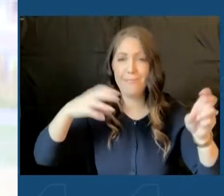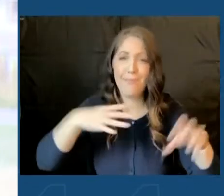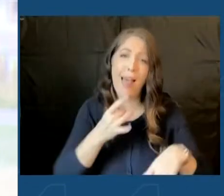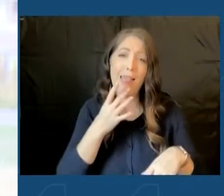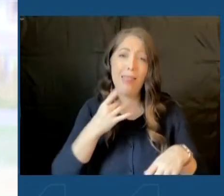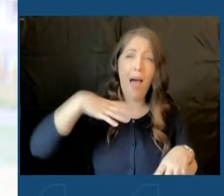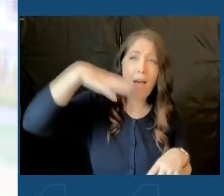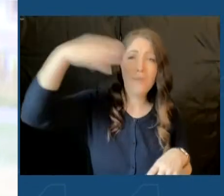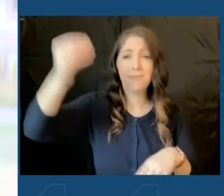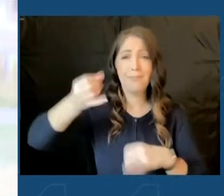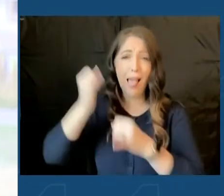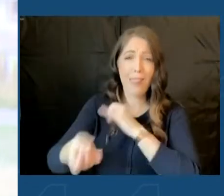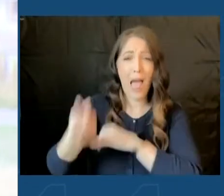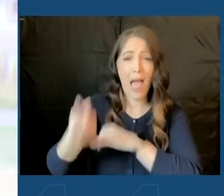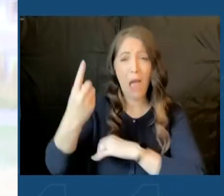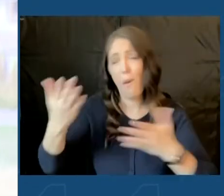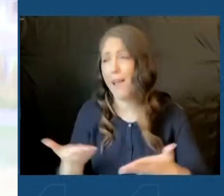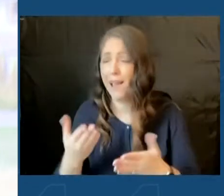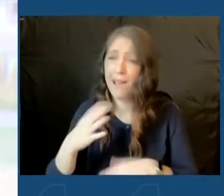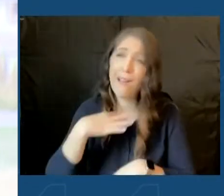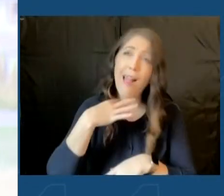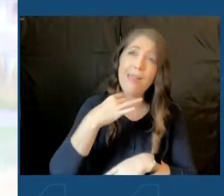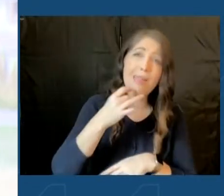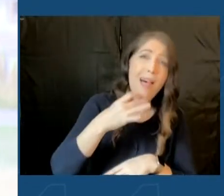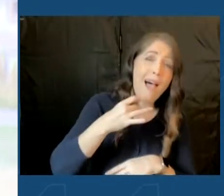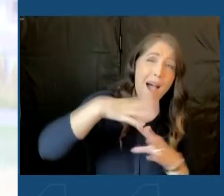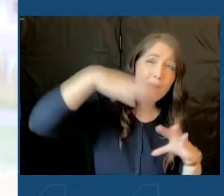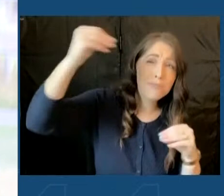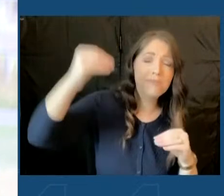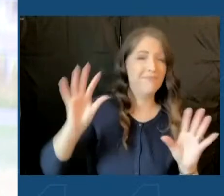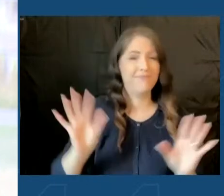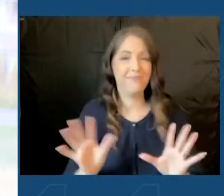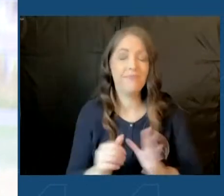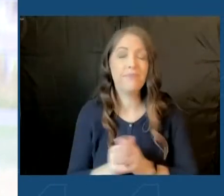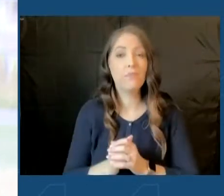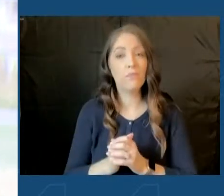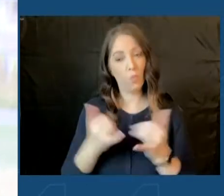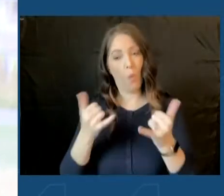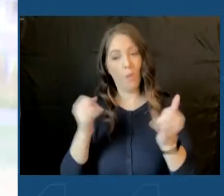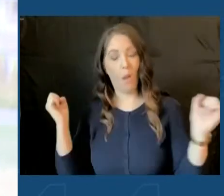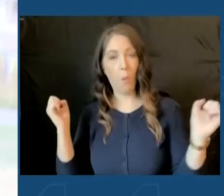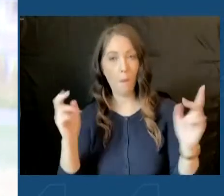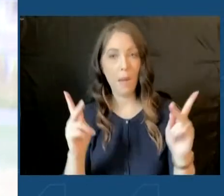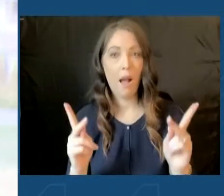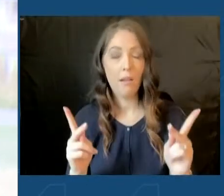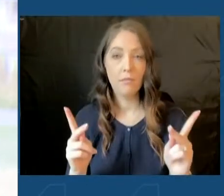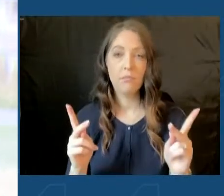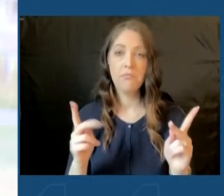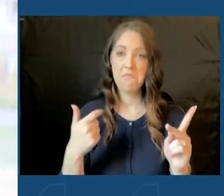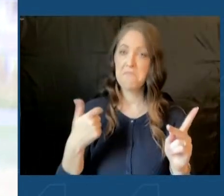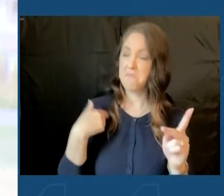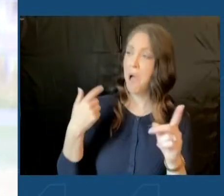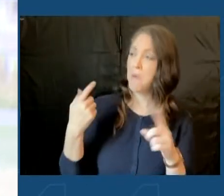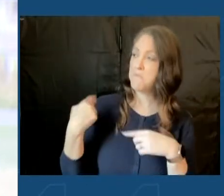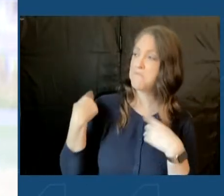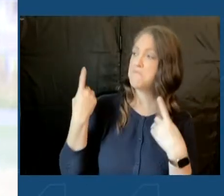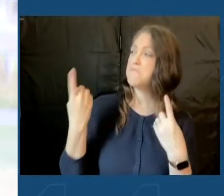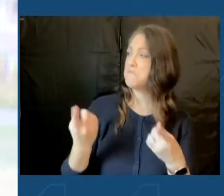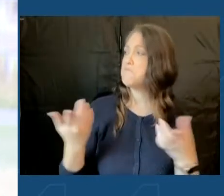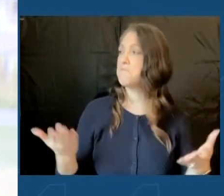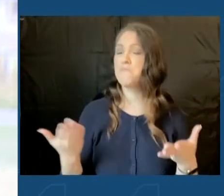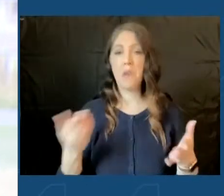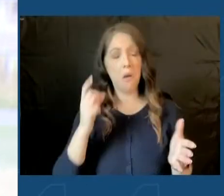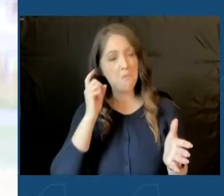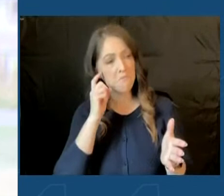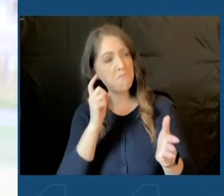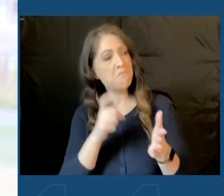turn out the lights. Last one leaving, turn out the lights. So we've come back, and I've been around long enough to witness this